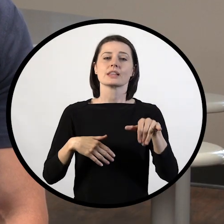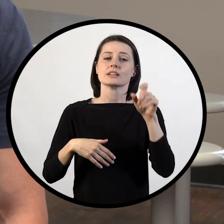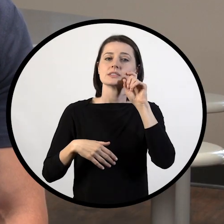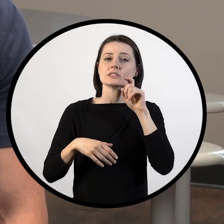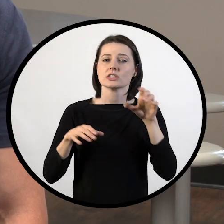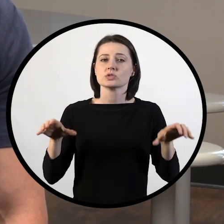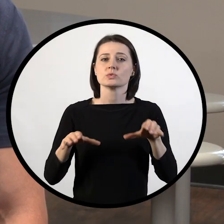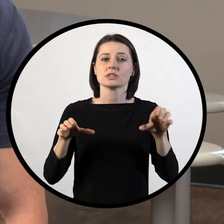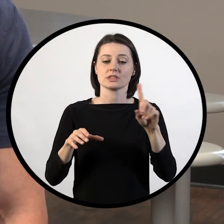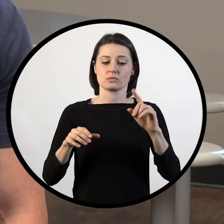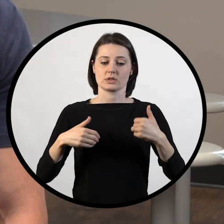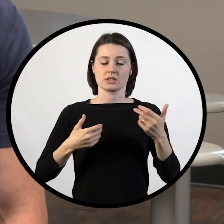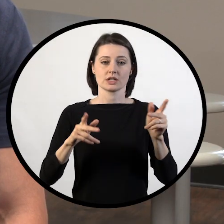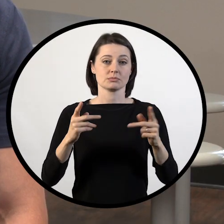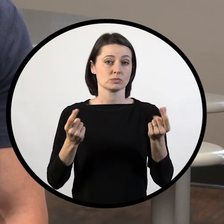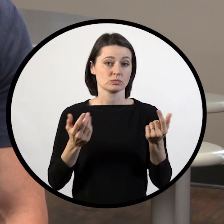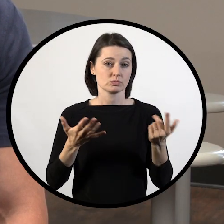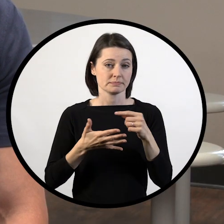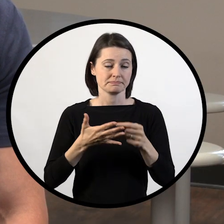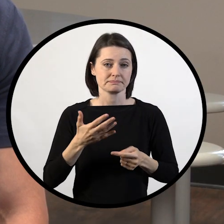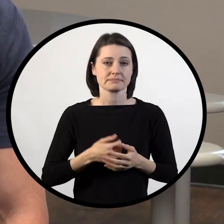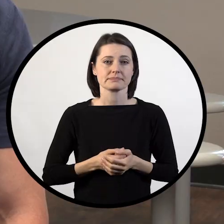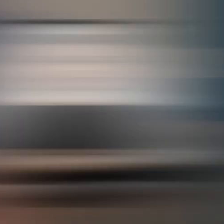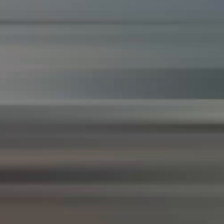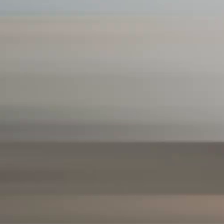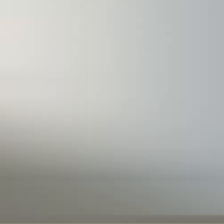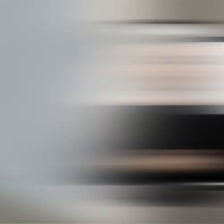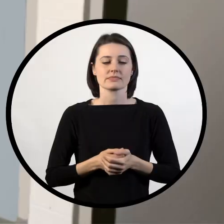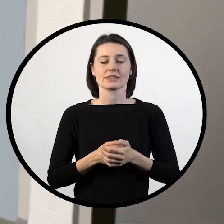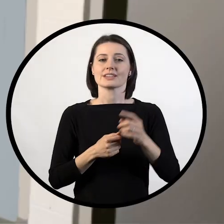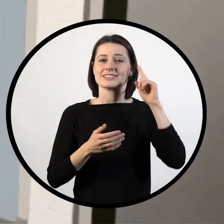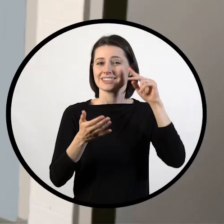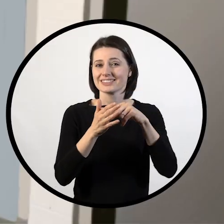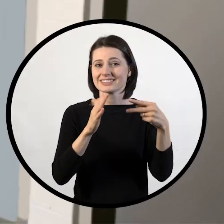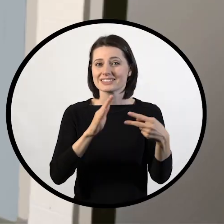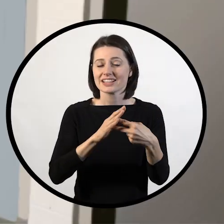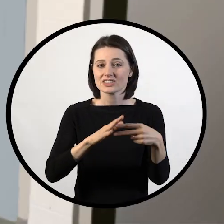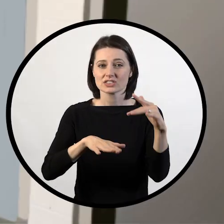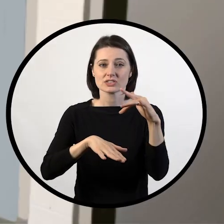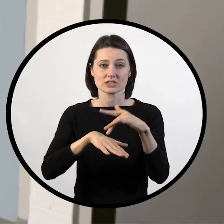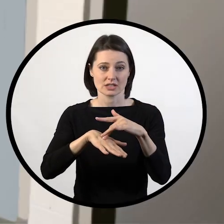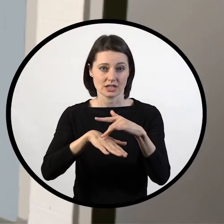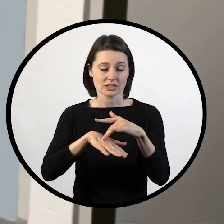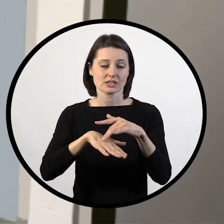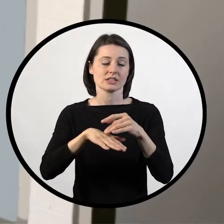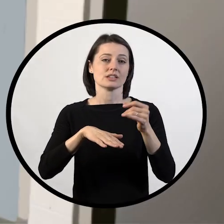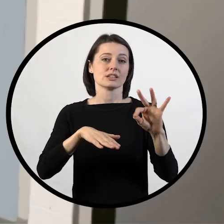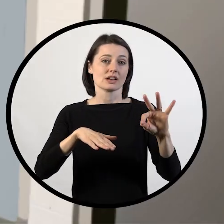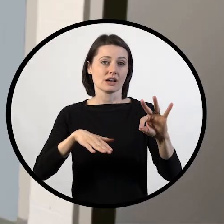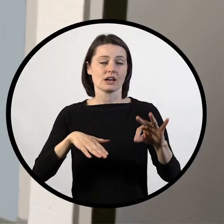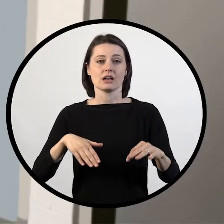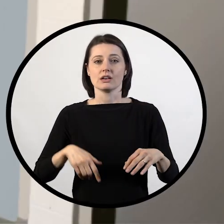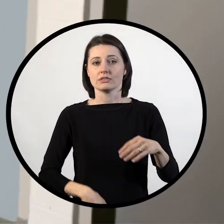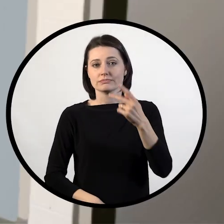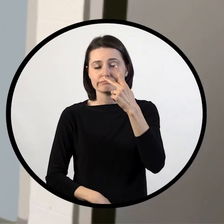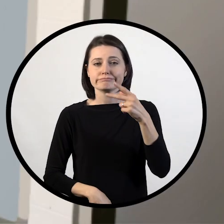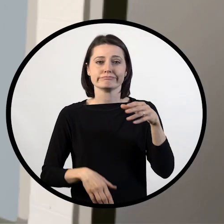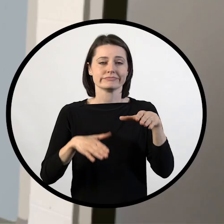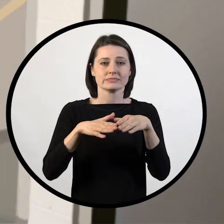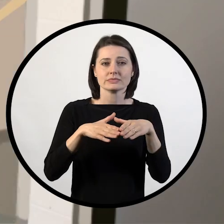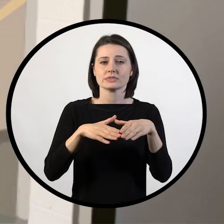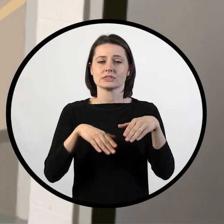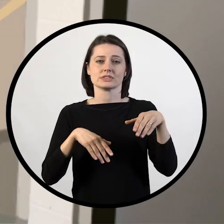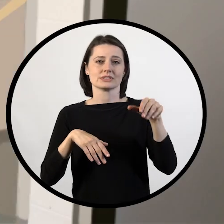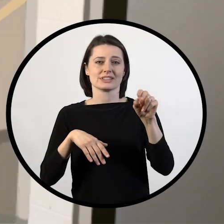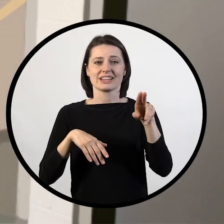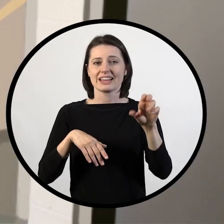is sexual activity involving youth that includes the following: Intentional touching, either directly or through the clothing, of the